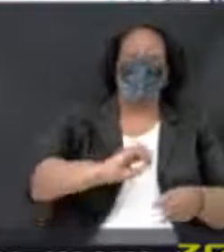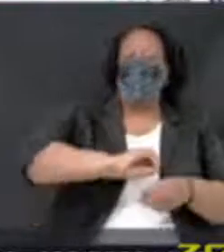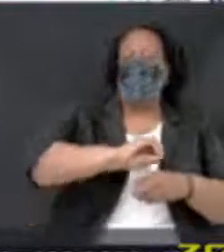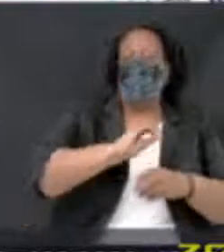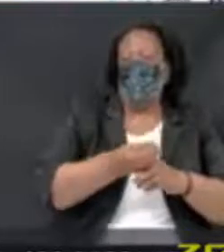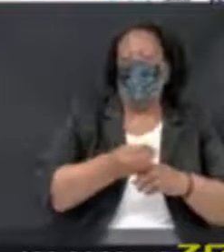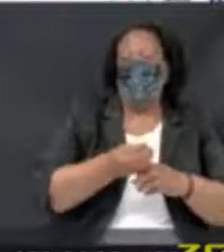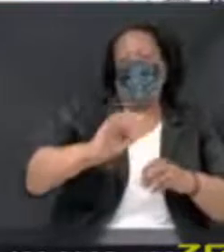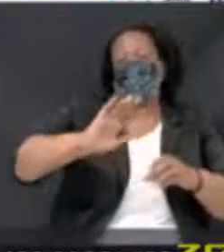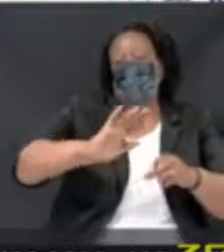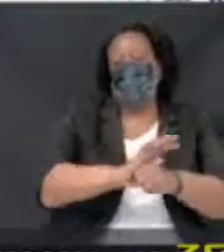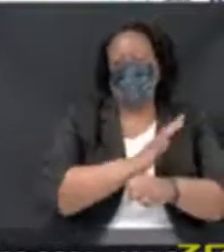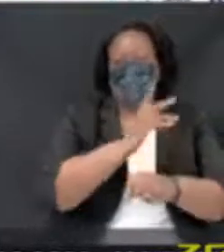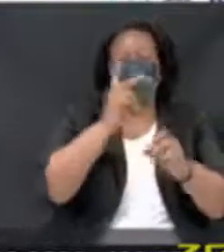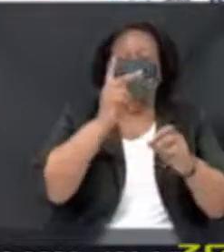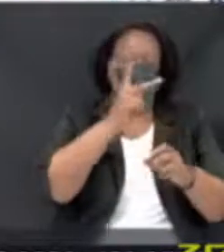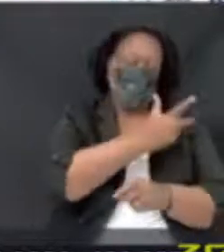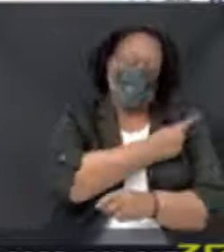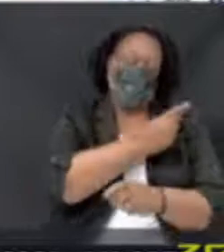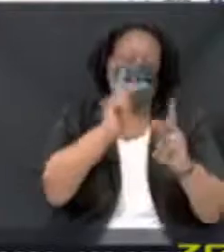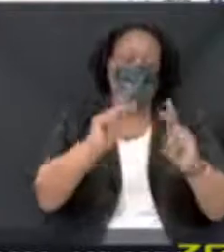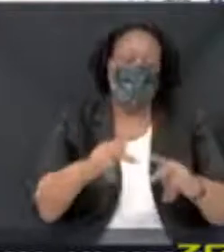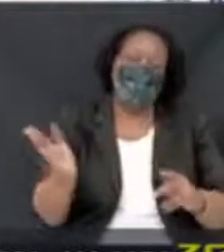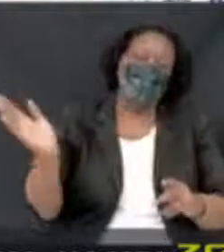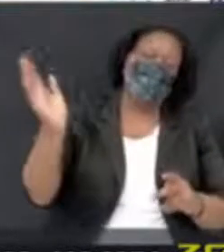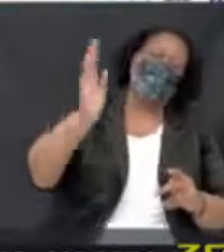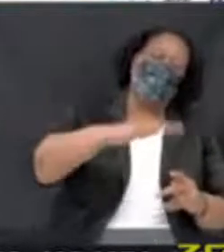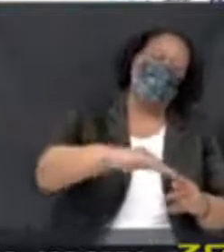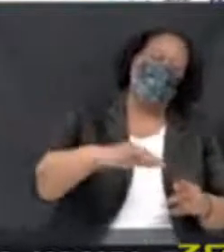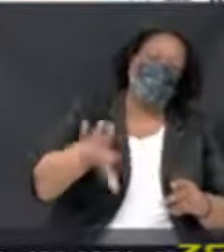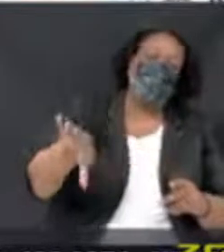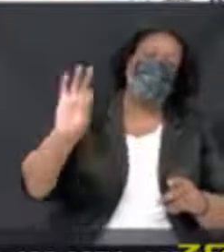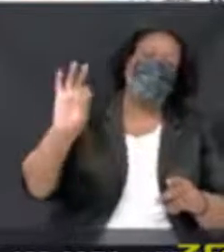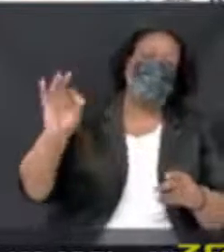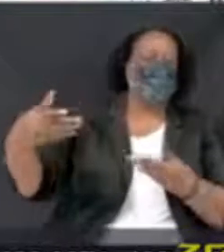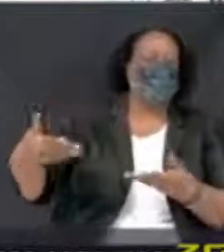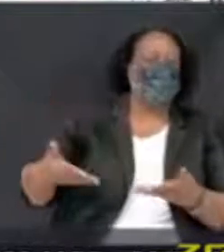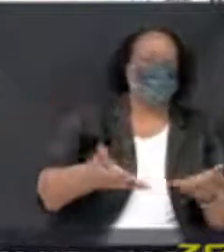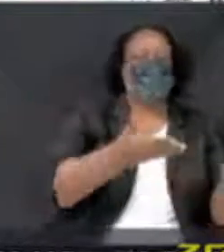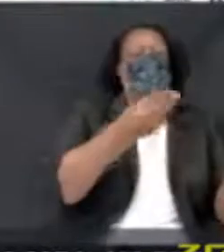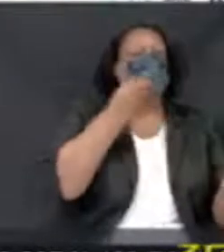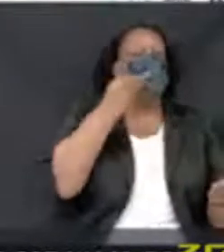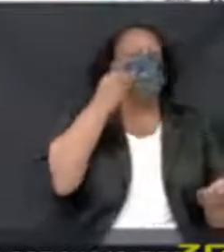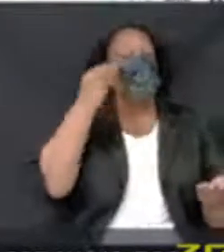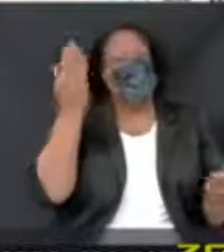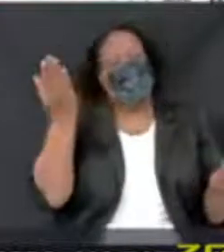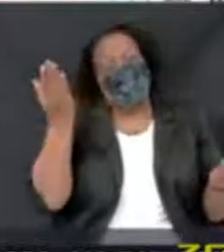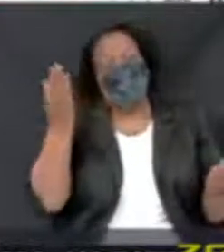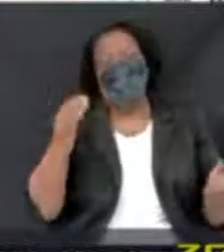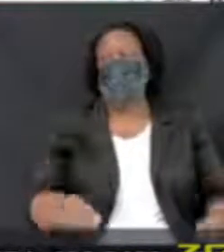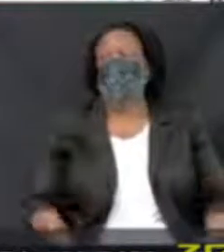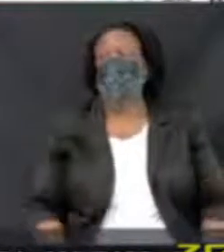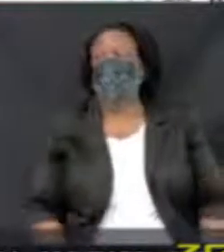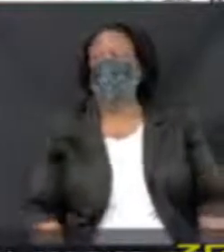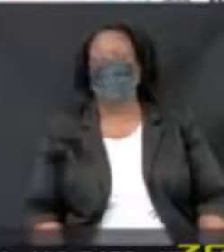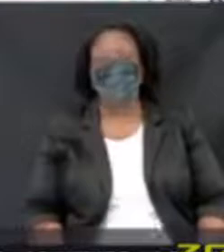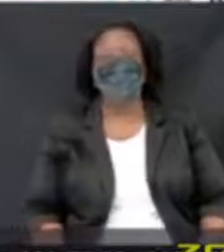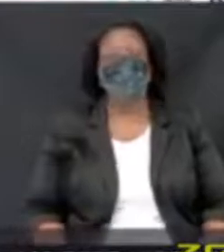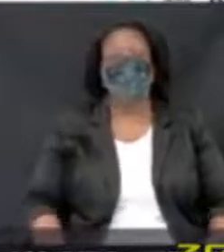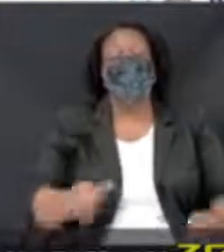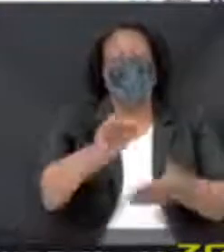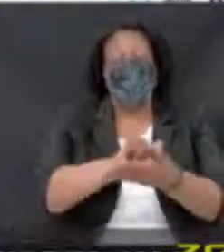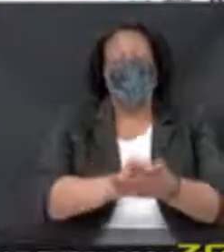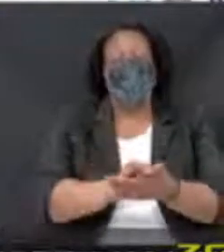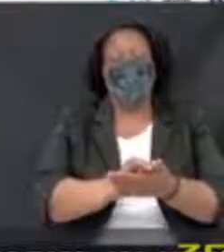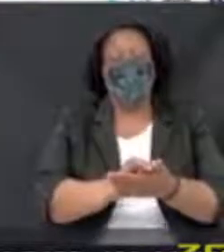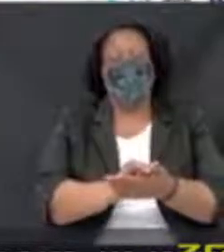or family come to the airport and pick you up and take you home. So that is one of the